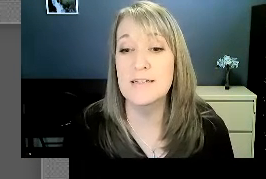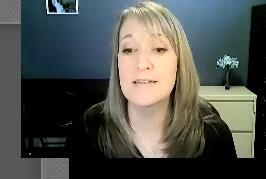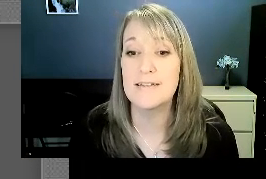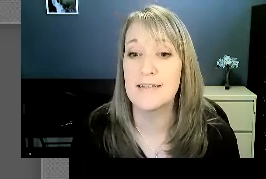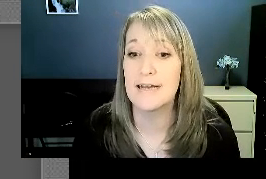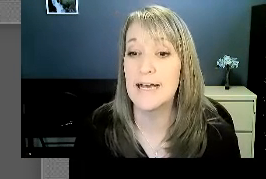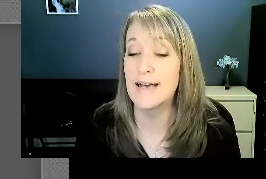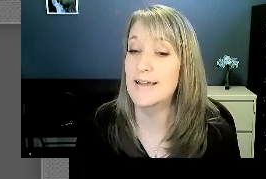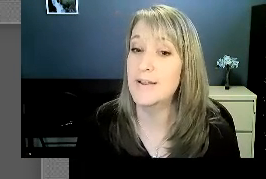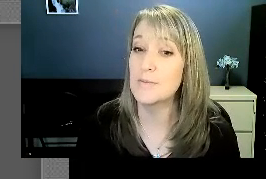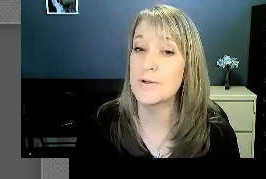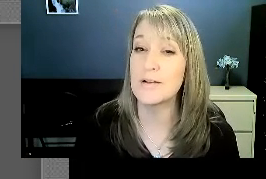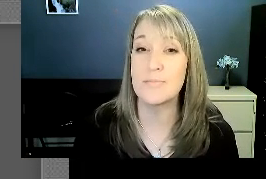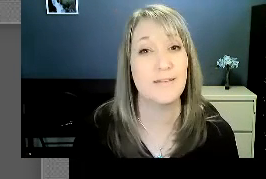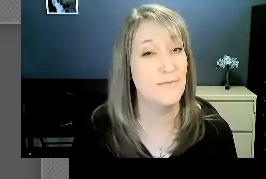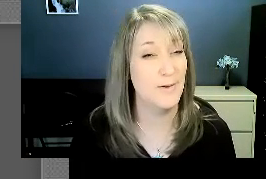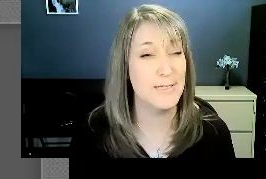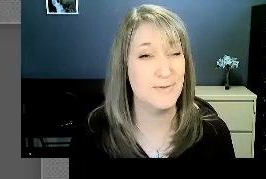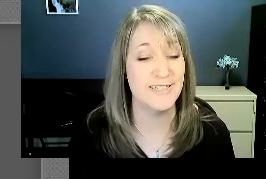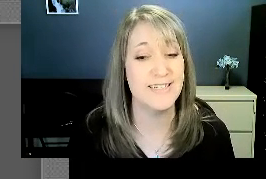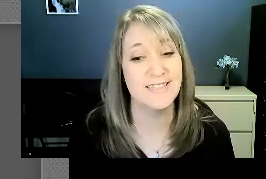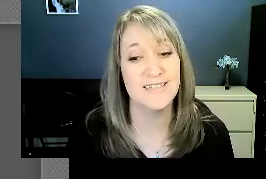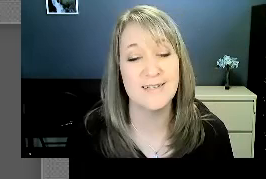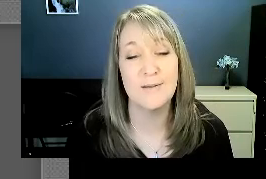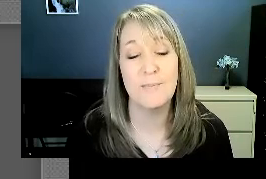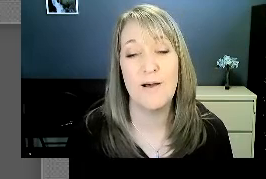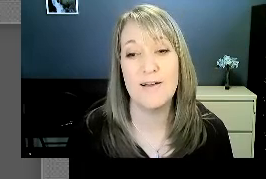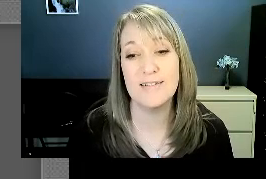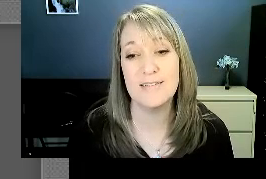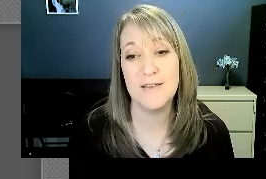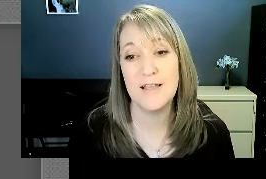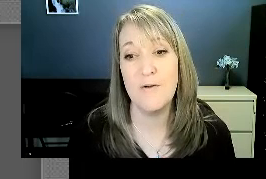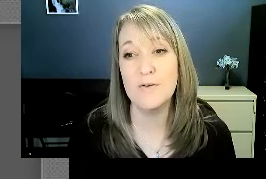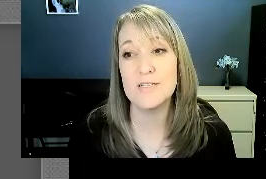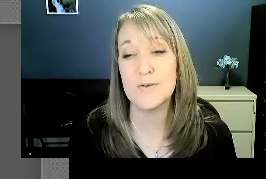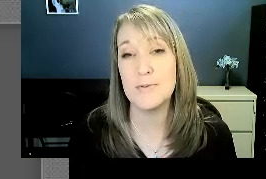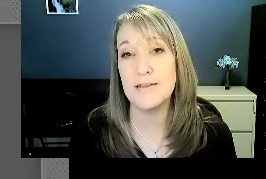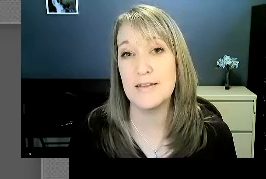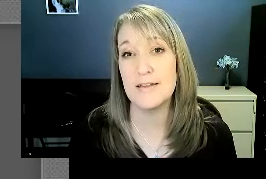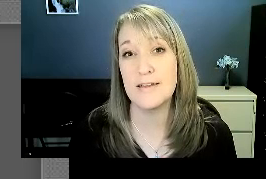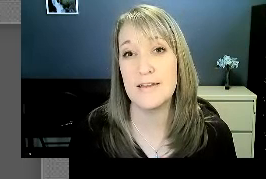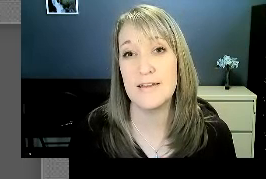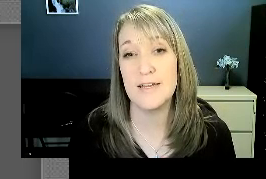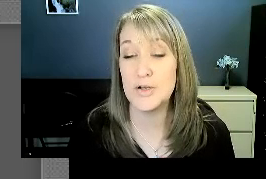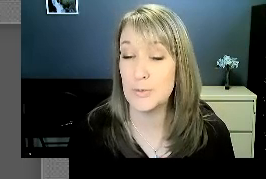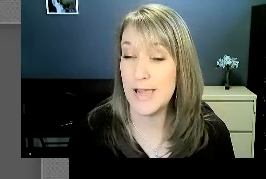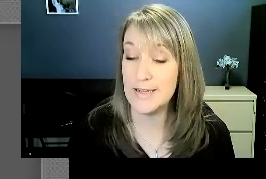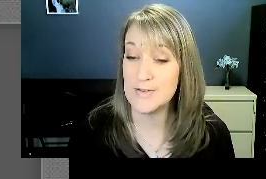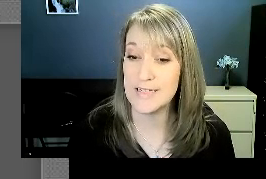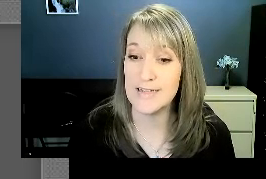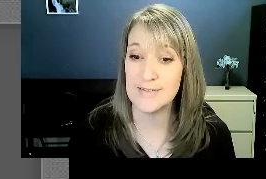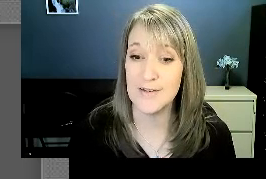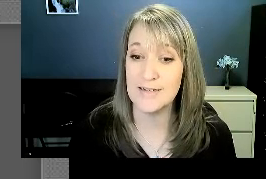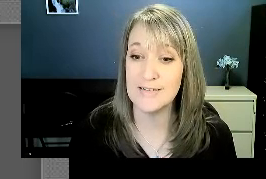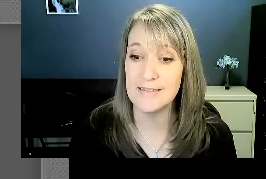next one. Haha, another bird, but very different. Pause the video, describe it in your way